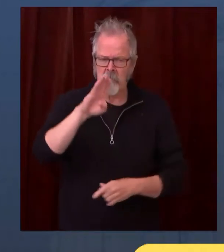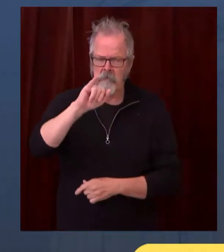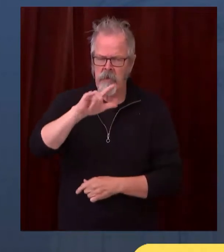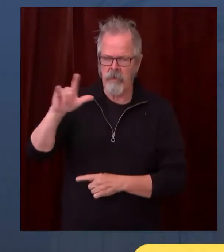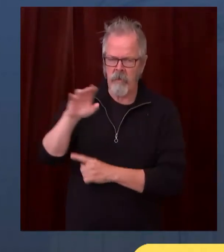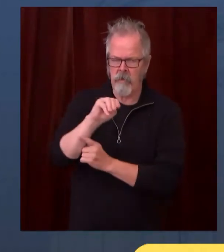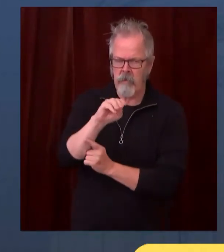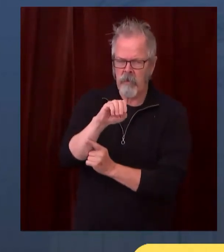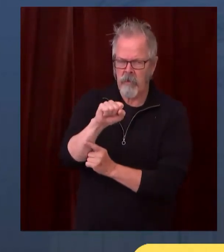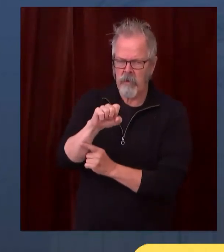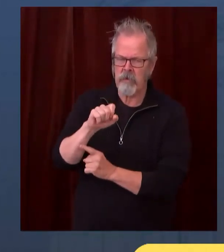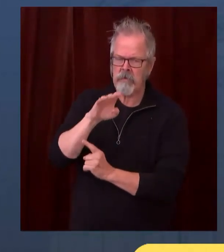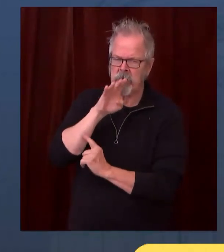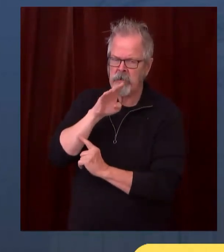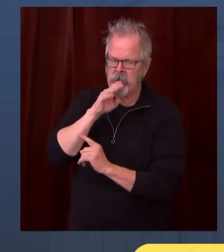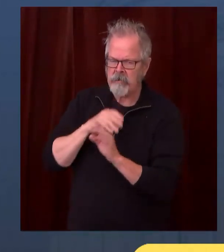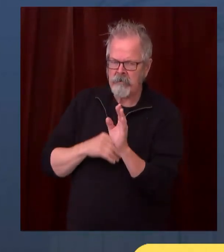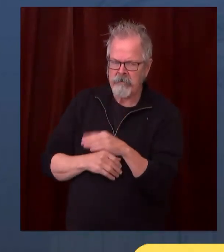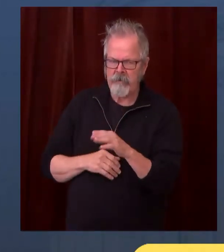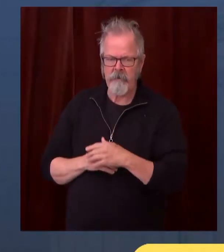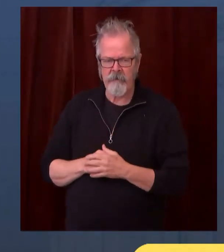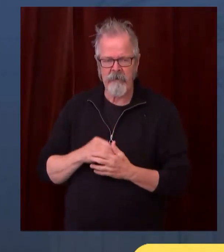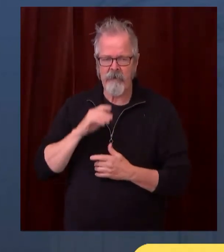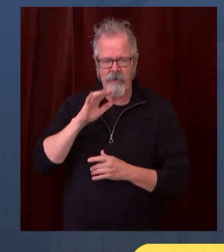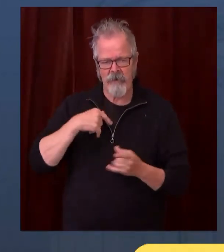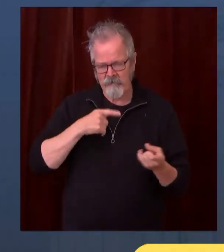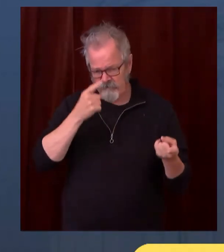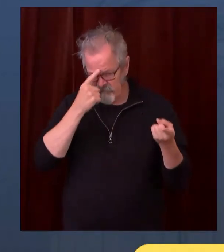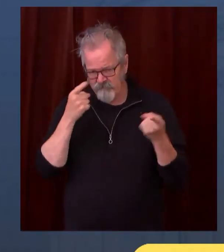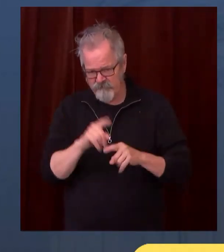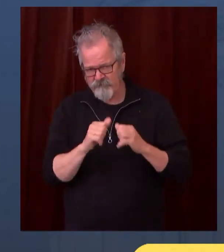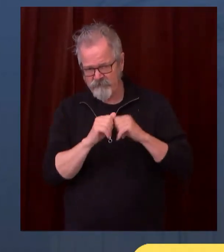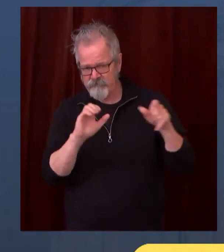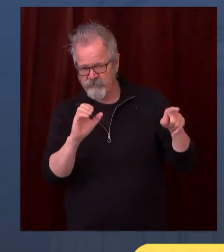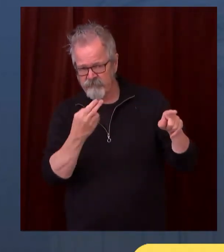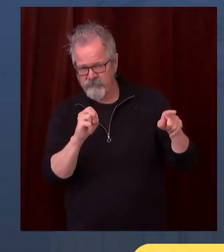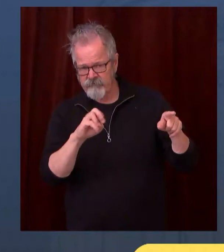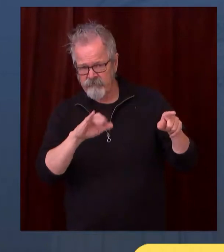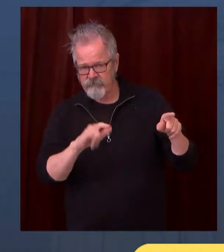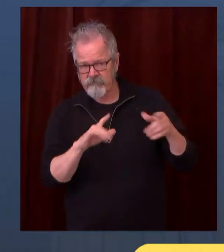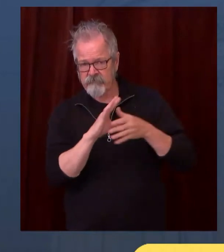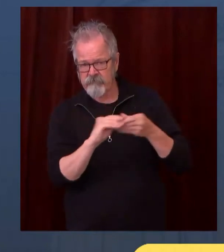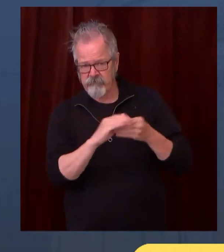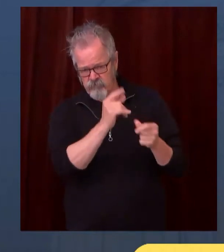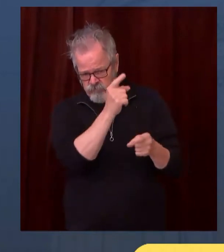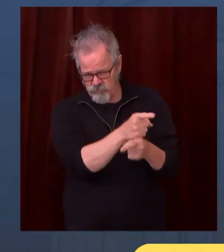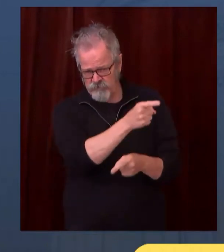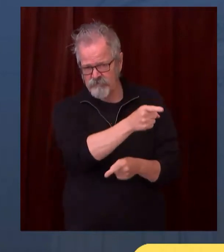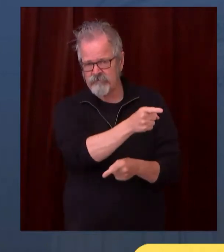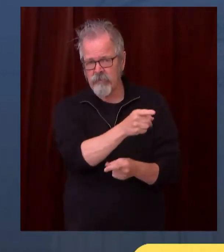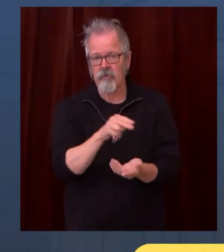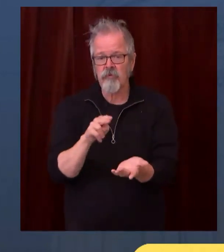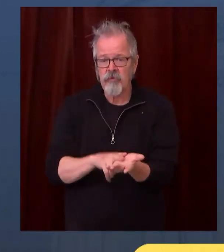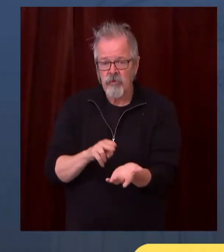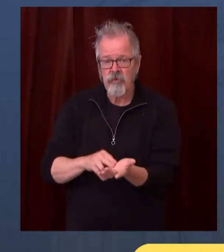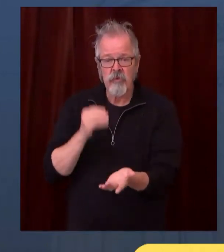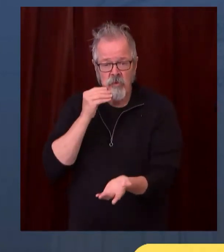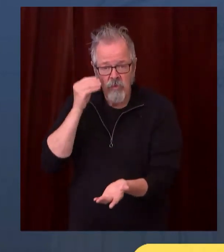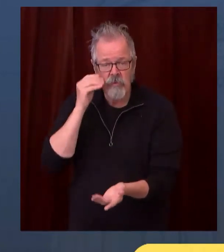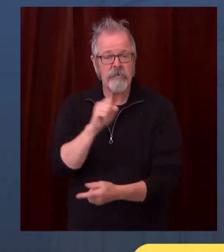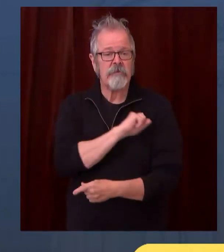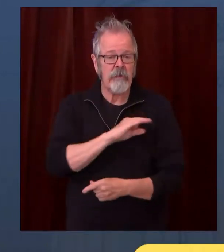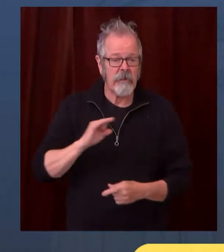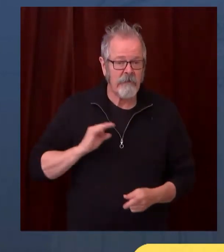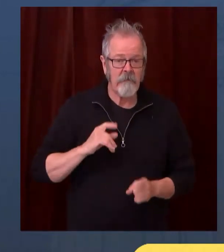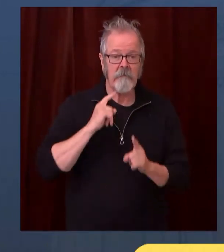As Charlotte said, we have completed all of the testing for all staff and residents in nursing homes, assisted living with memory care,